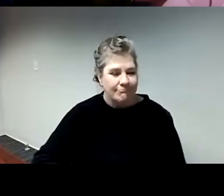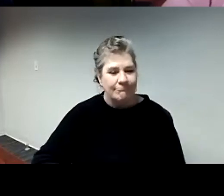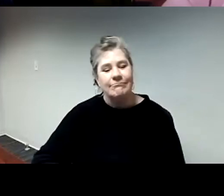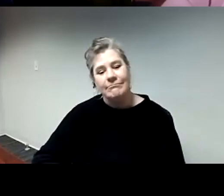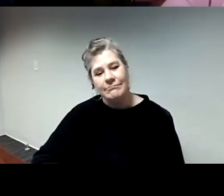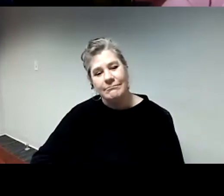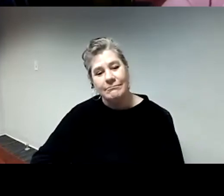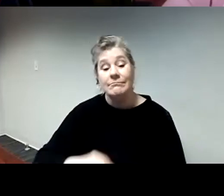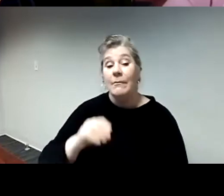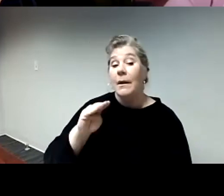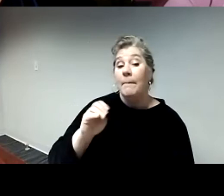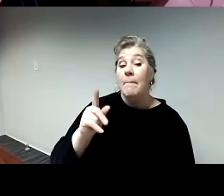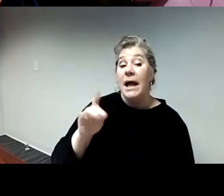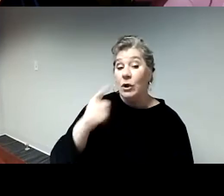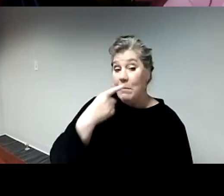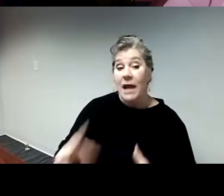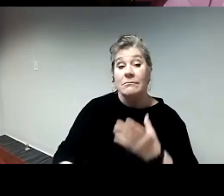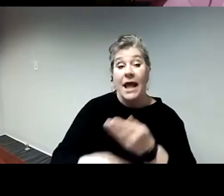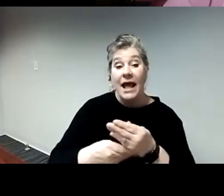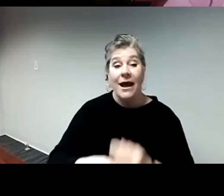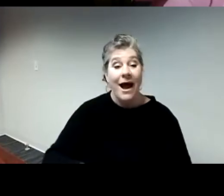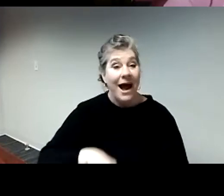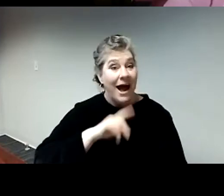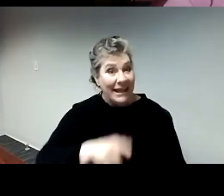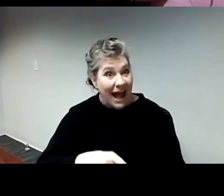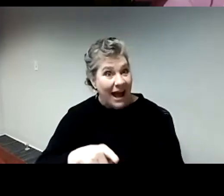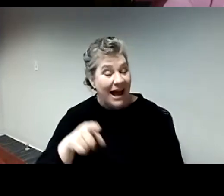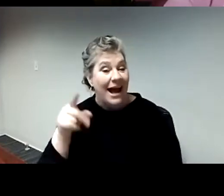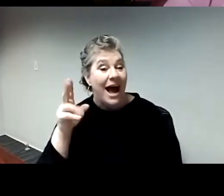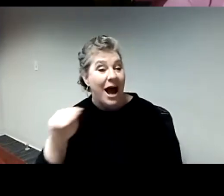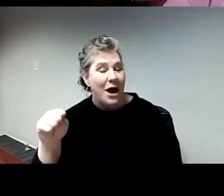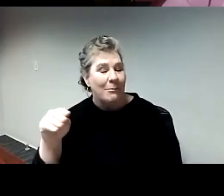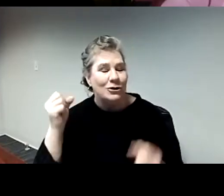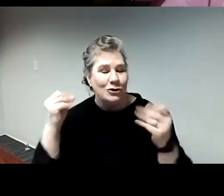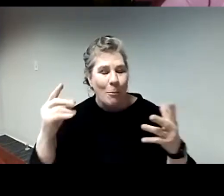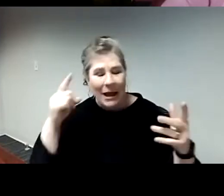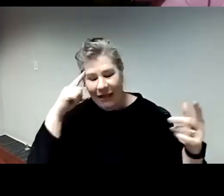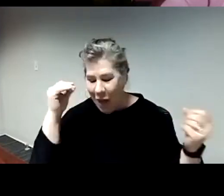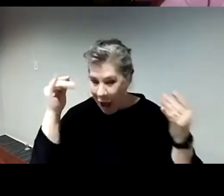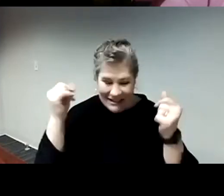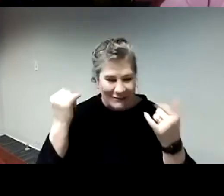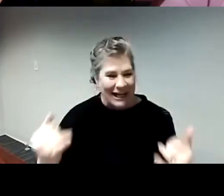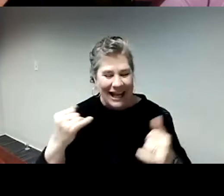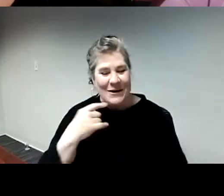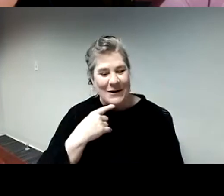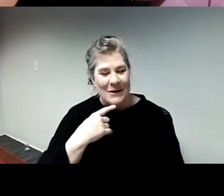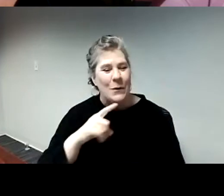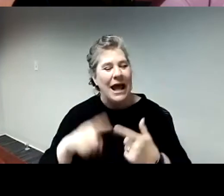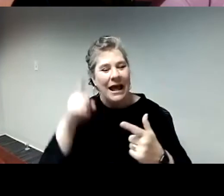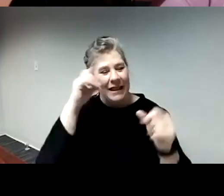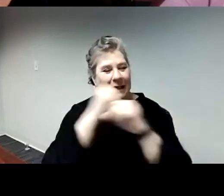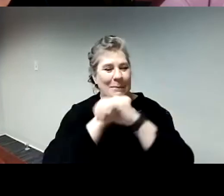yeah. Mikey, wanna jump in? Yeah, so many thoughts I have. So whenever I think